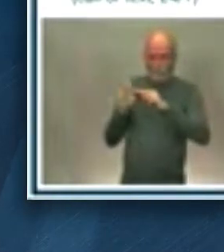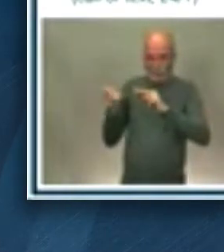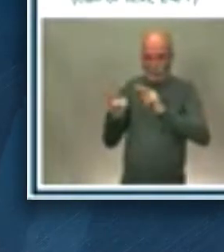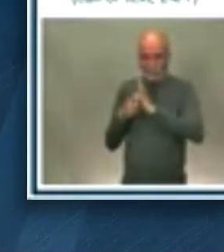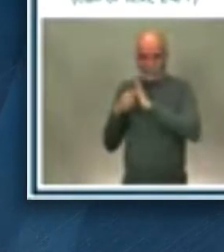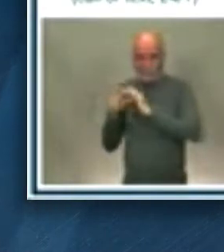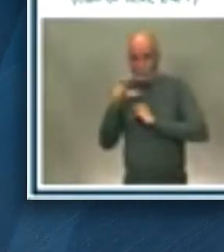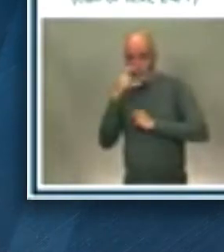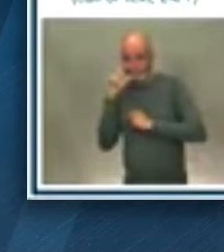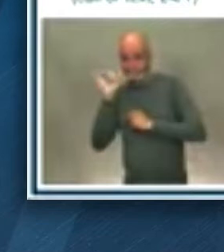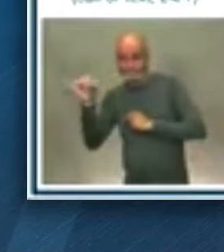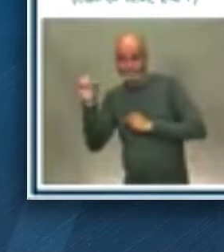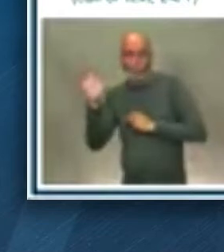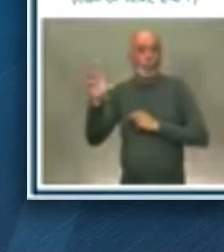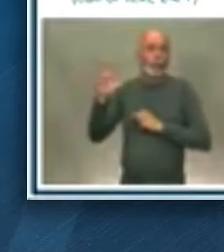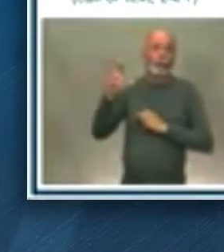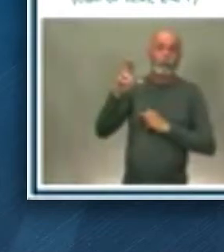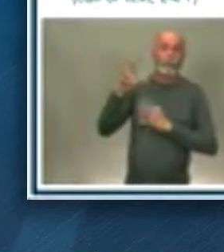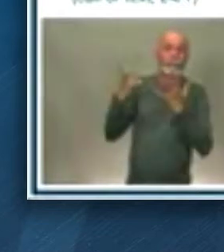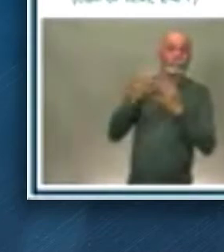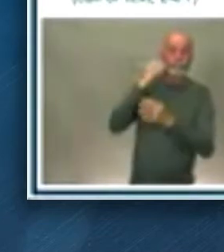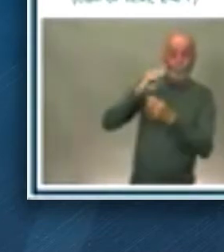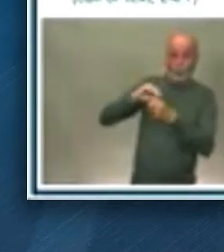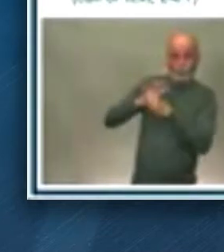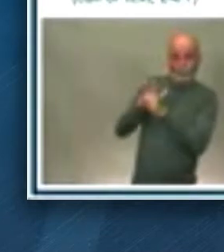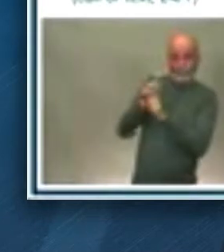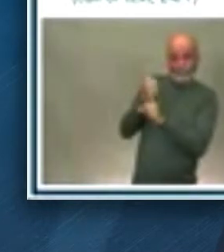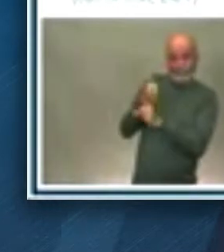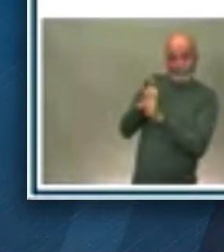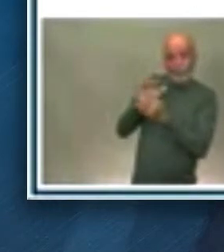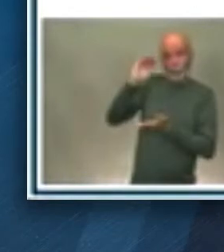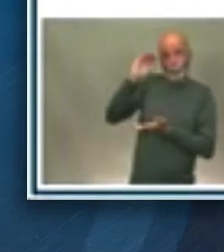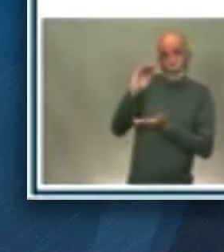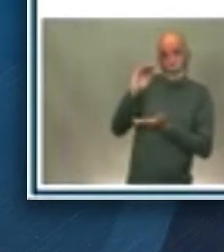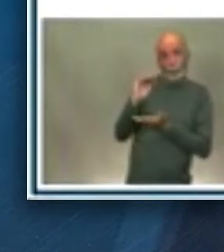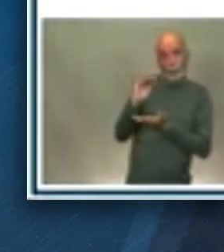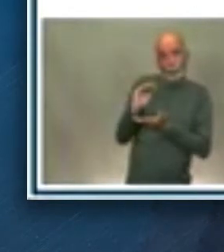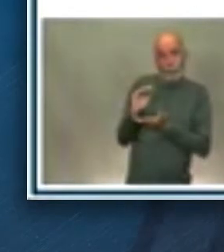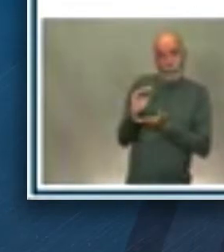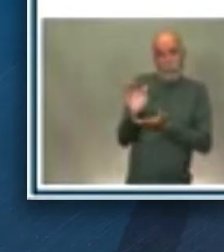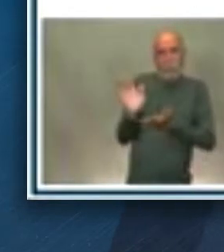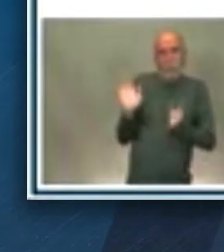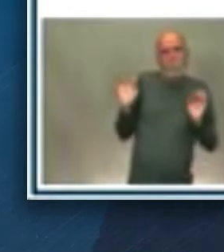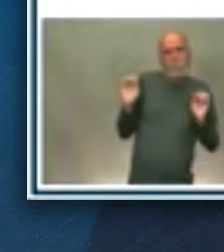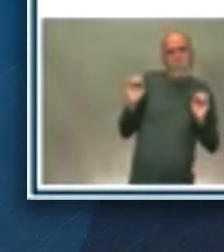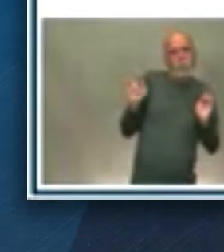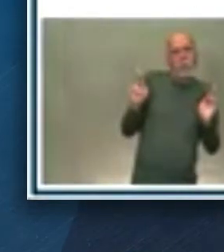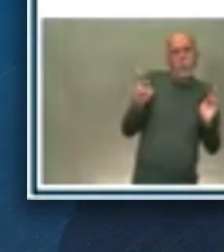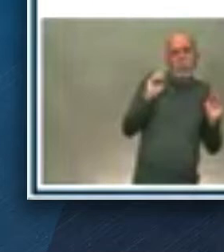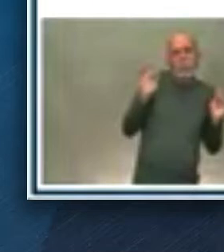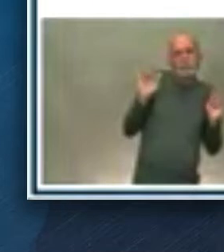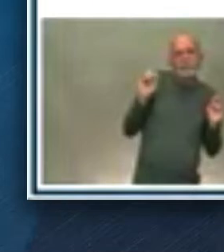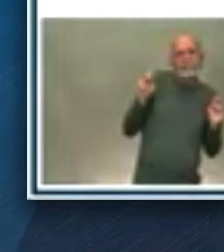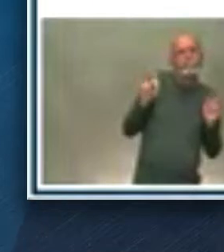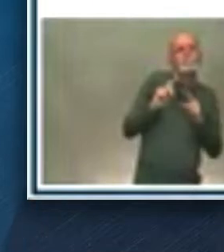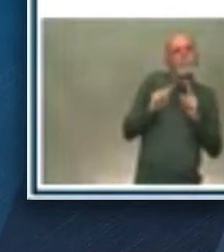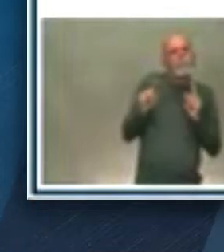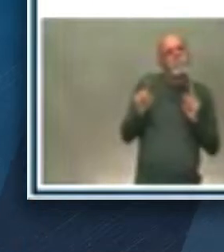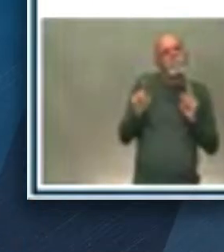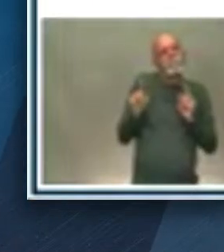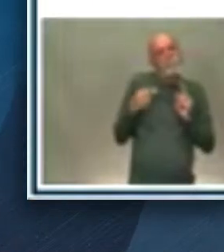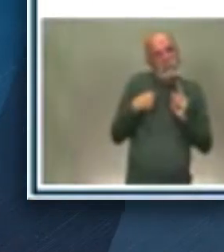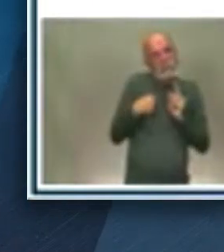remains where it's at, we're in a very low-risk place here in Nova Scotia, and it would not, my perspective, it wouldn't be justified to